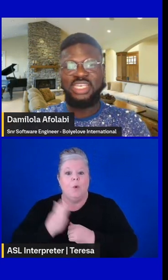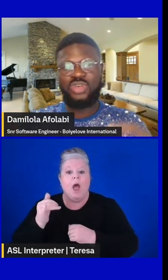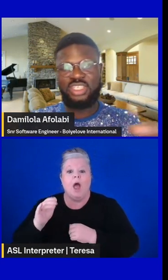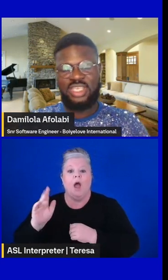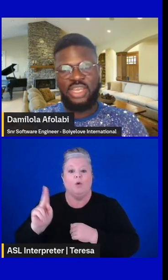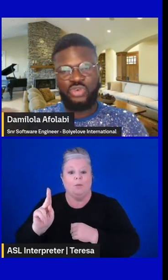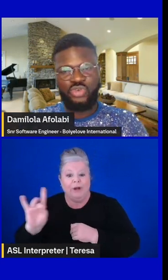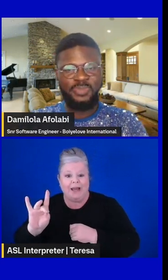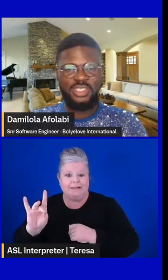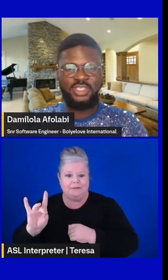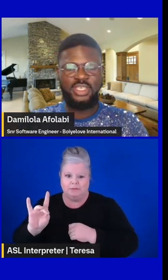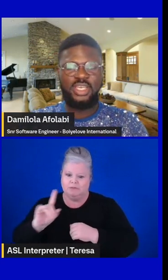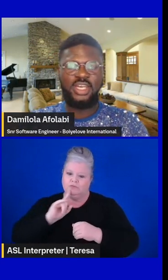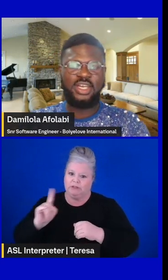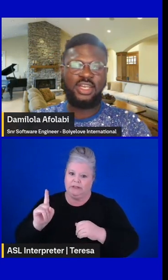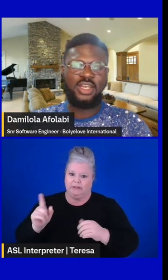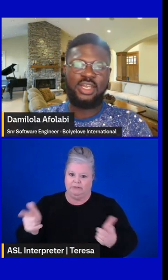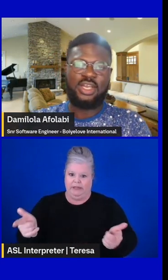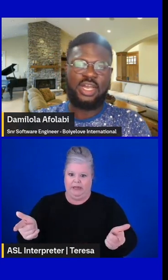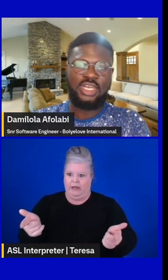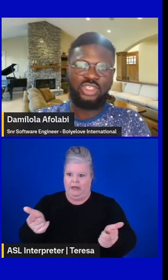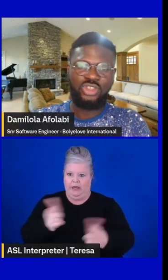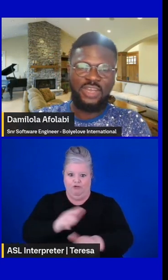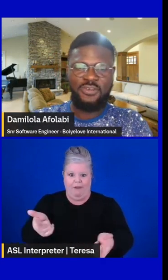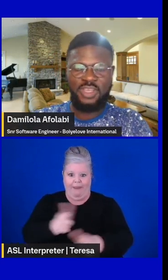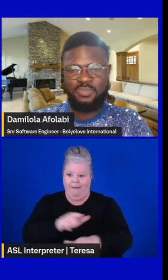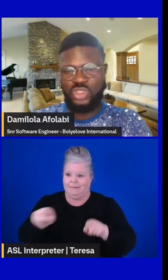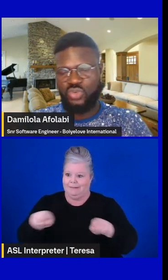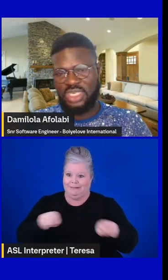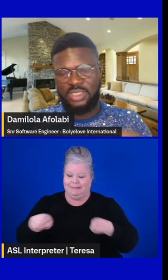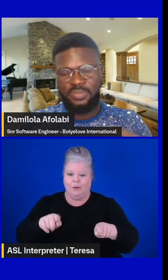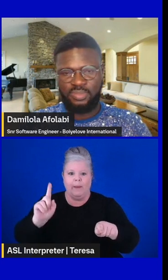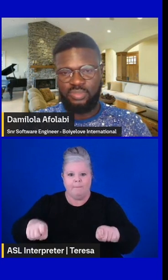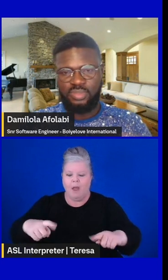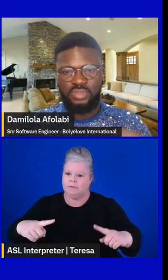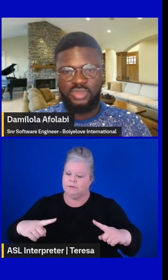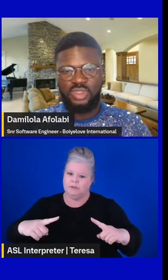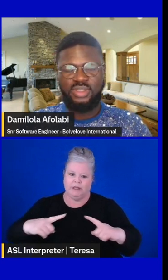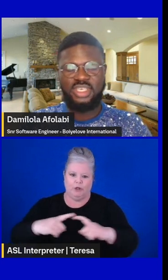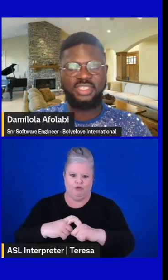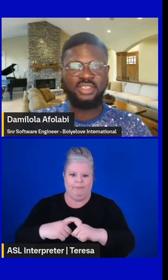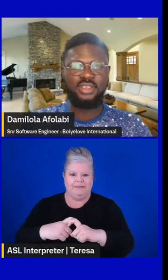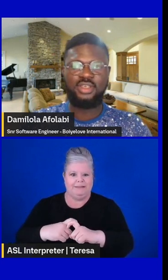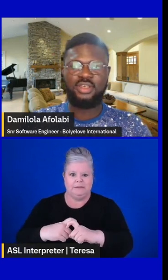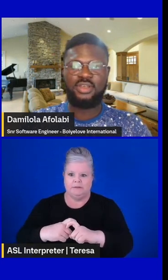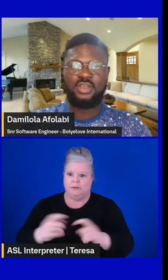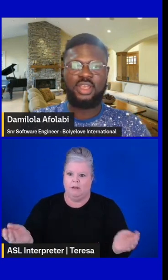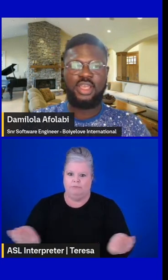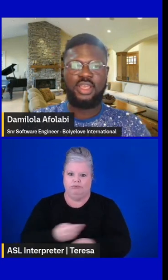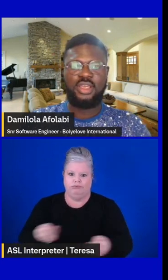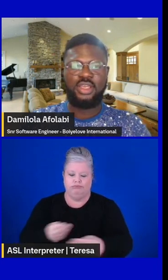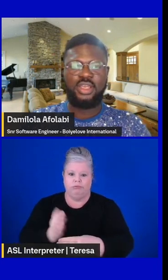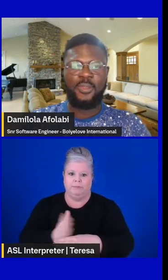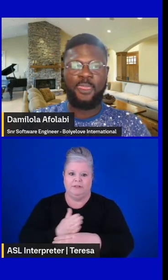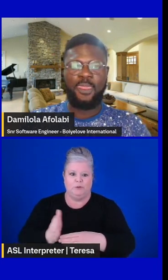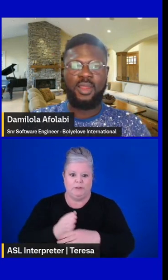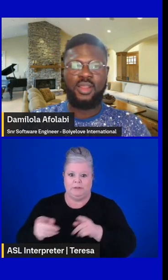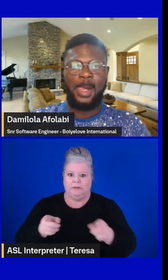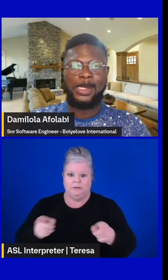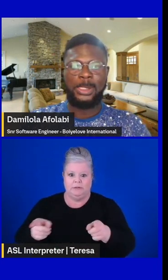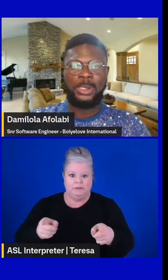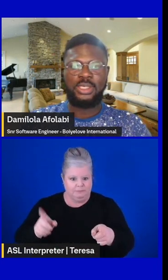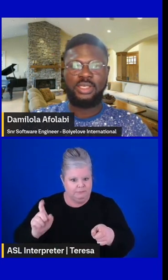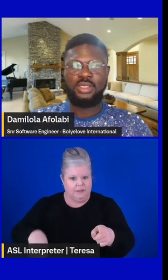so we need to encrypt the traffic between these